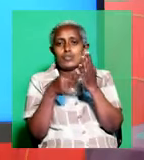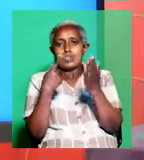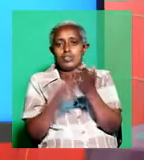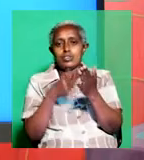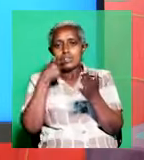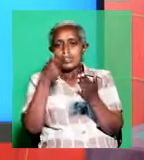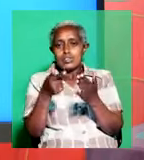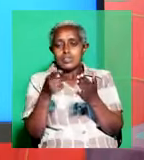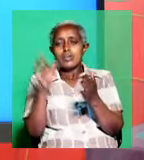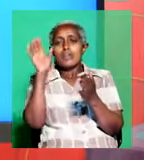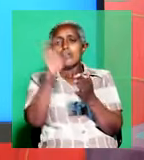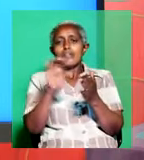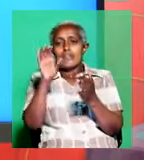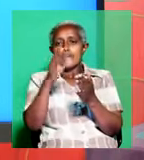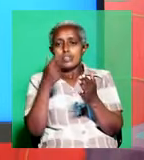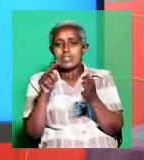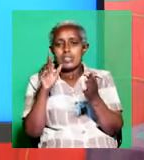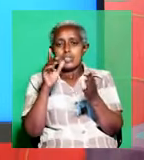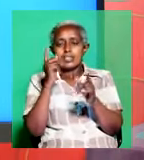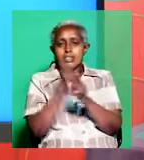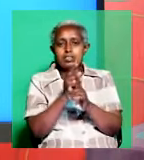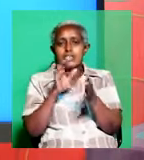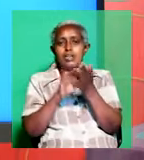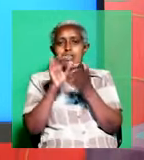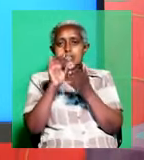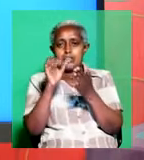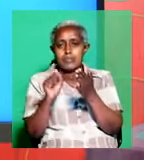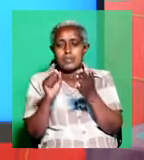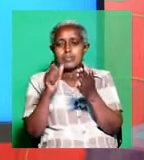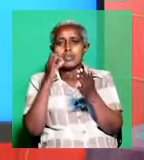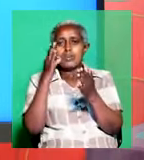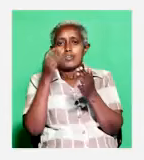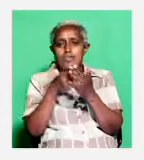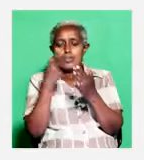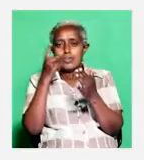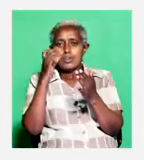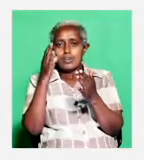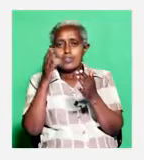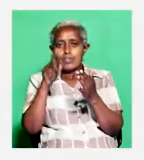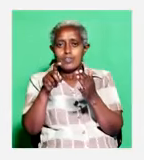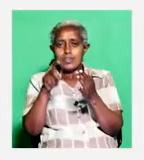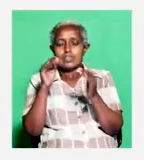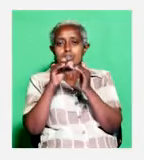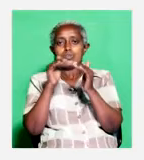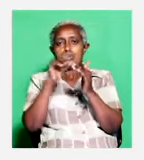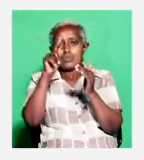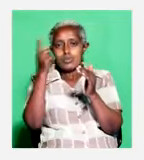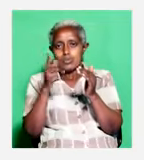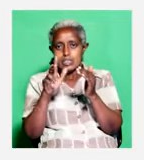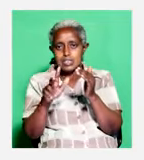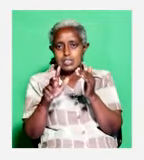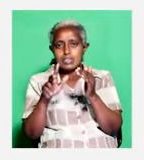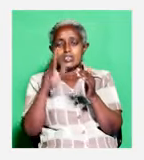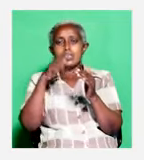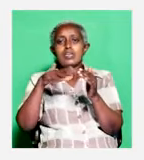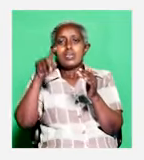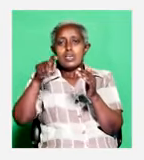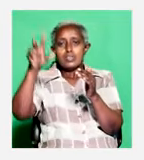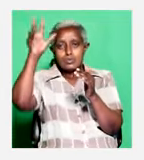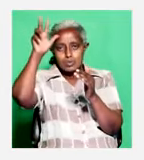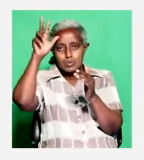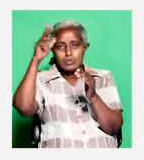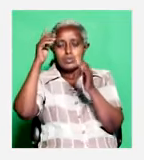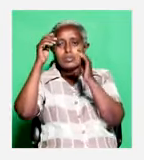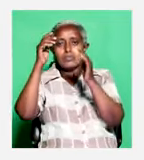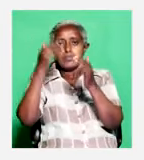here says find the critical numbers for f of x is equal to 1 over 3 x cubed minus